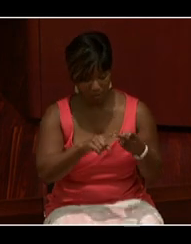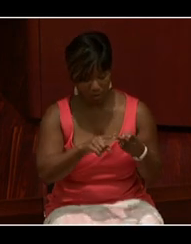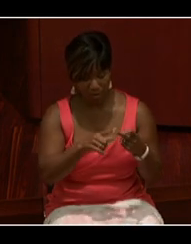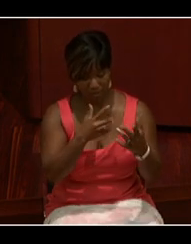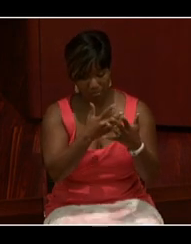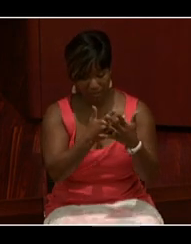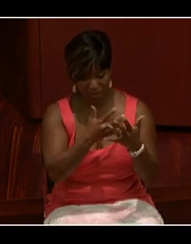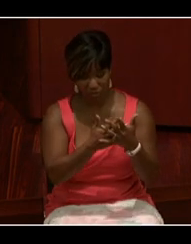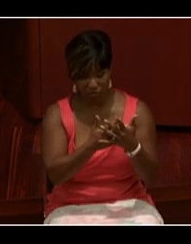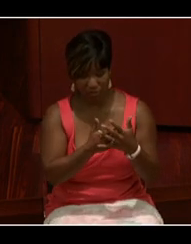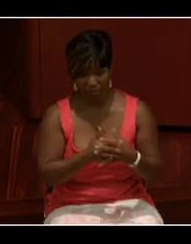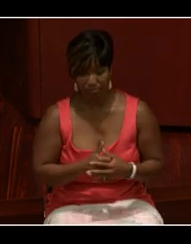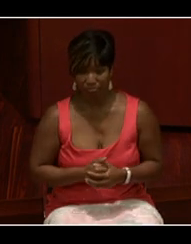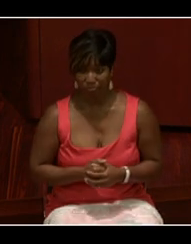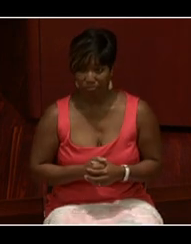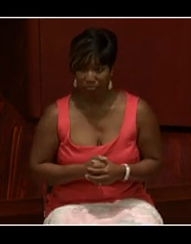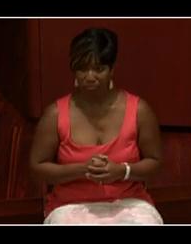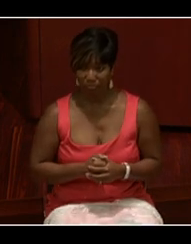date.